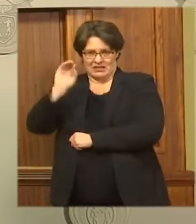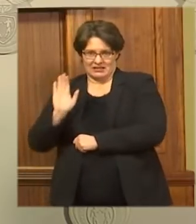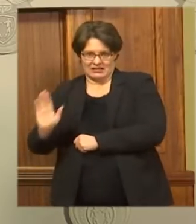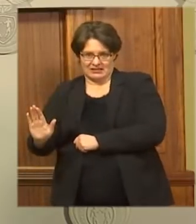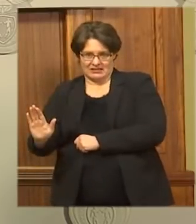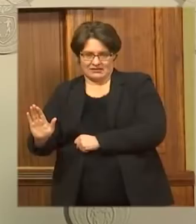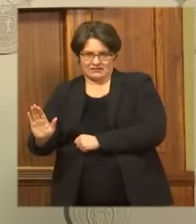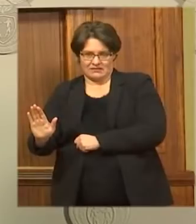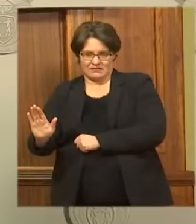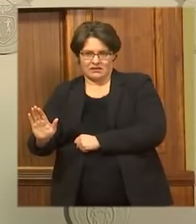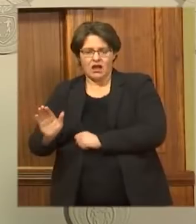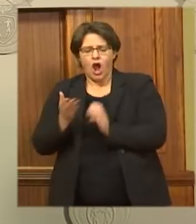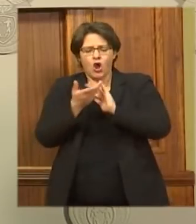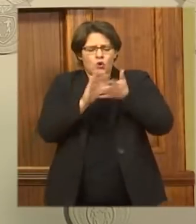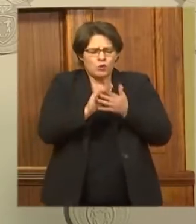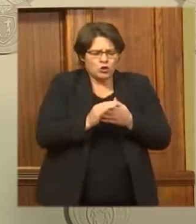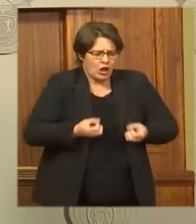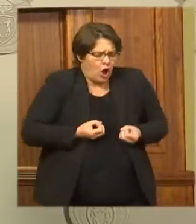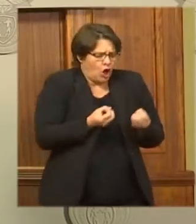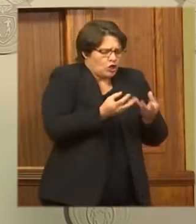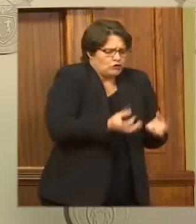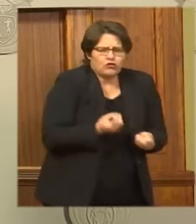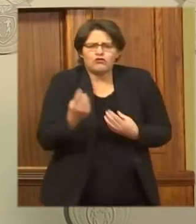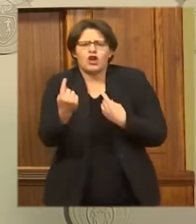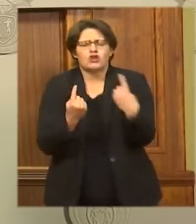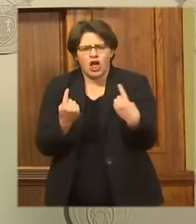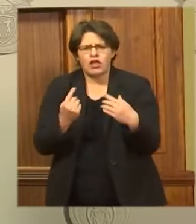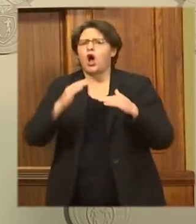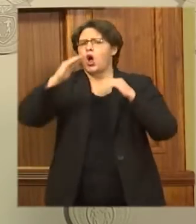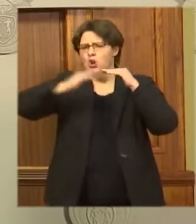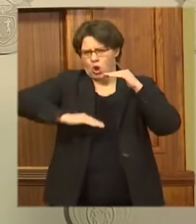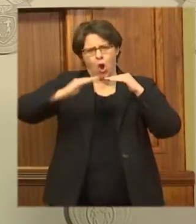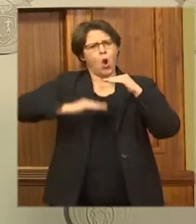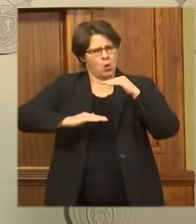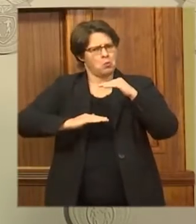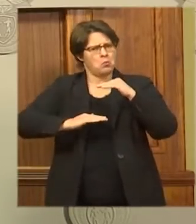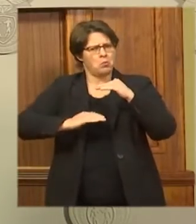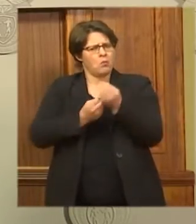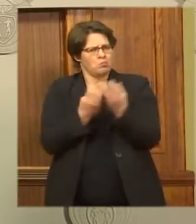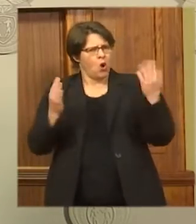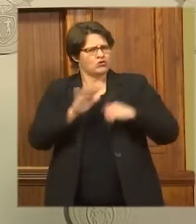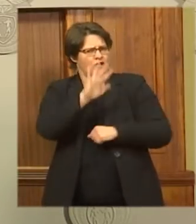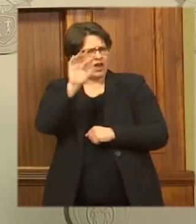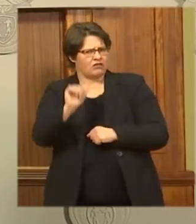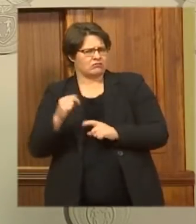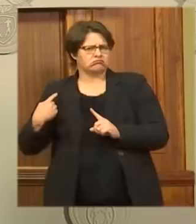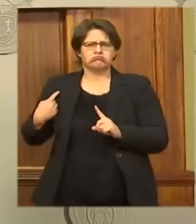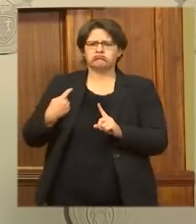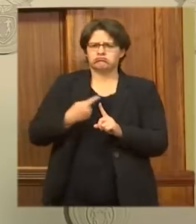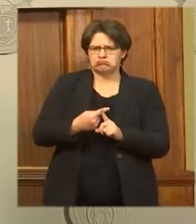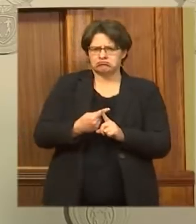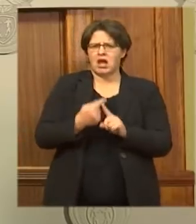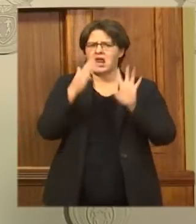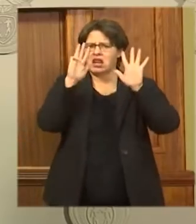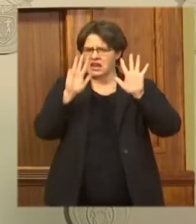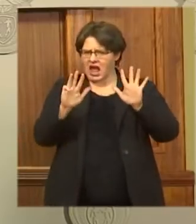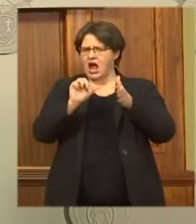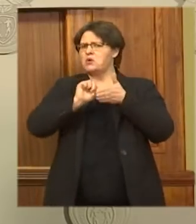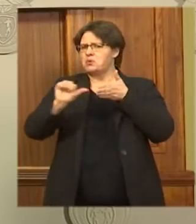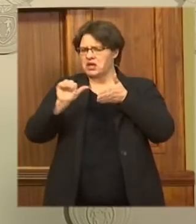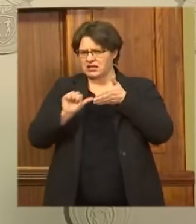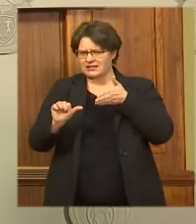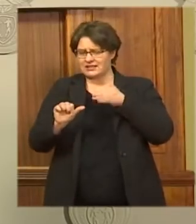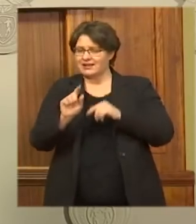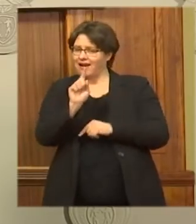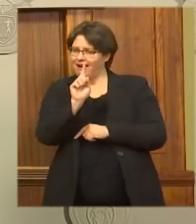While community transmission has remained low across most of the country for the past 9 weeks,